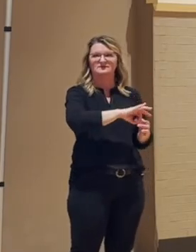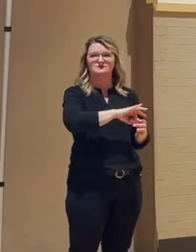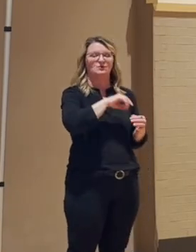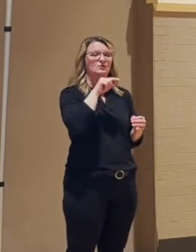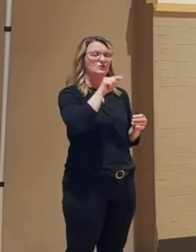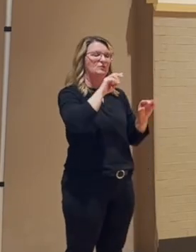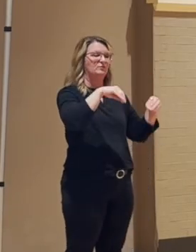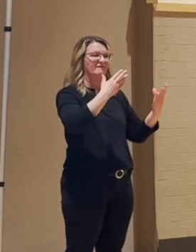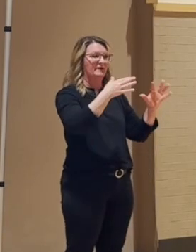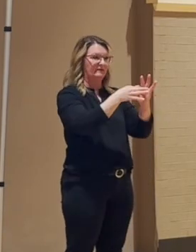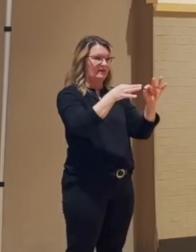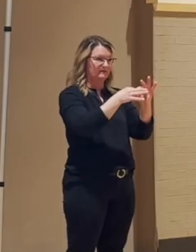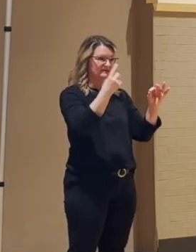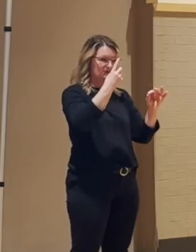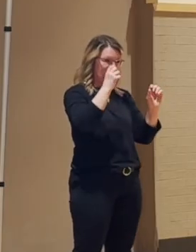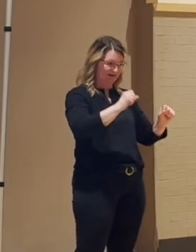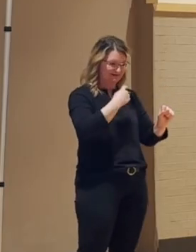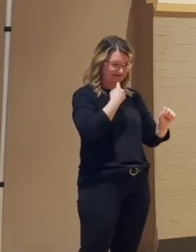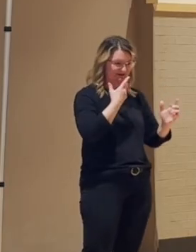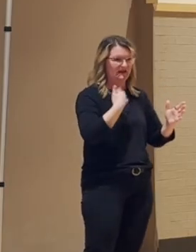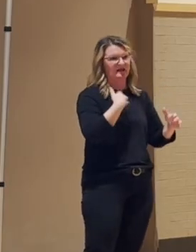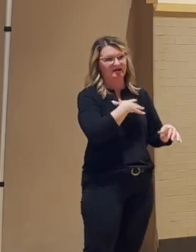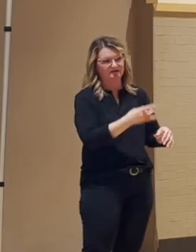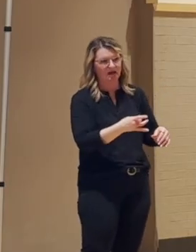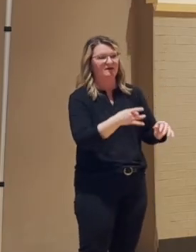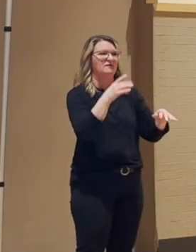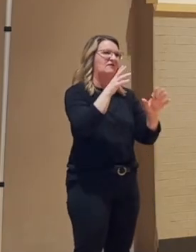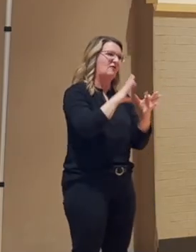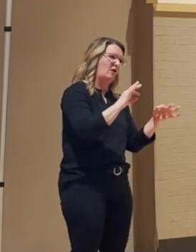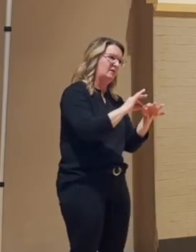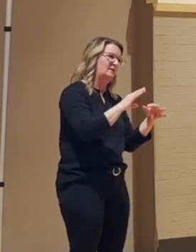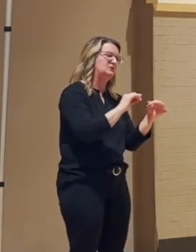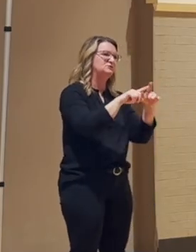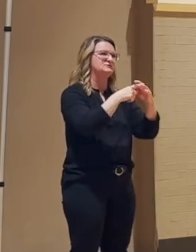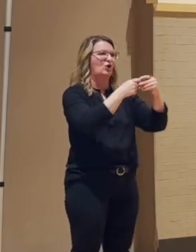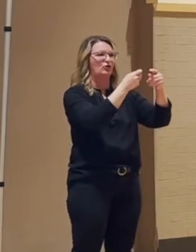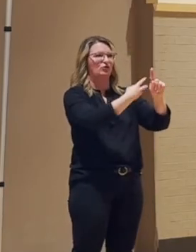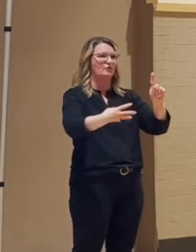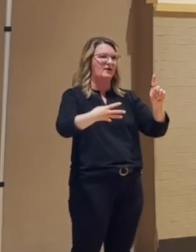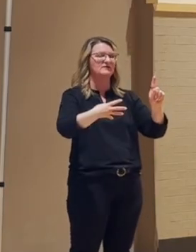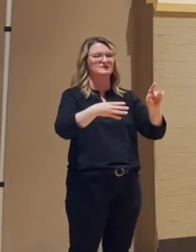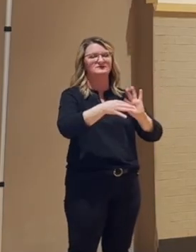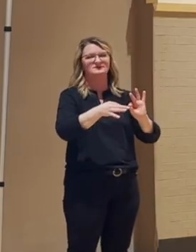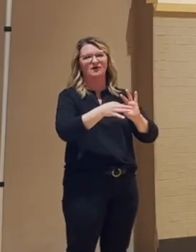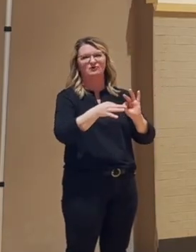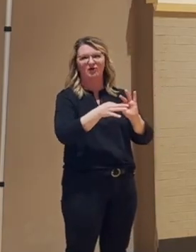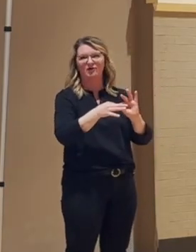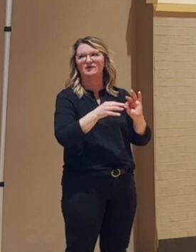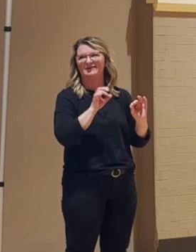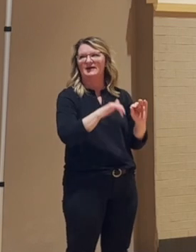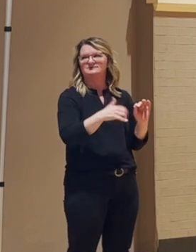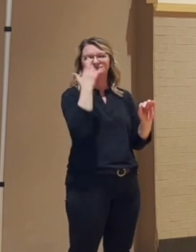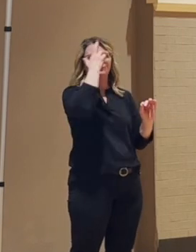provide a comment, somebody can see it, they can like it, they can comment on it, and you can start a thread or a dialogue. That's what that's